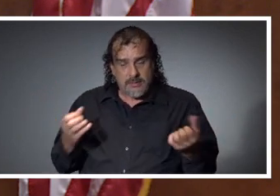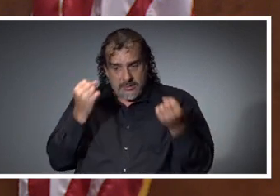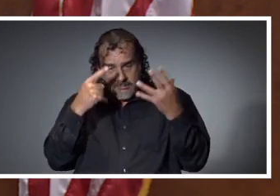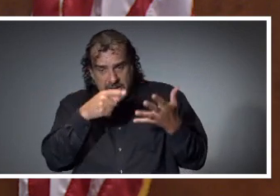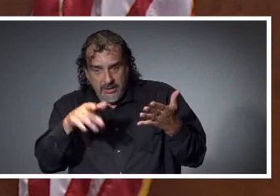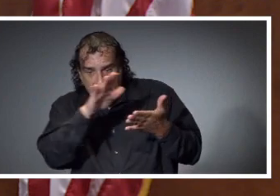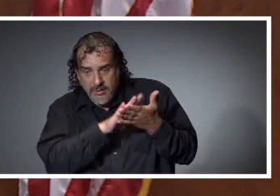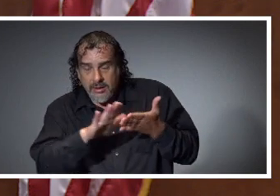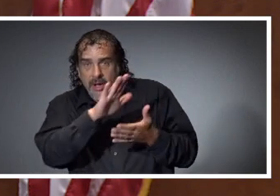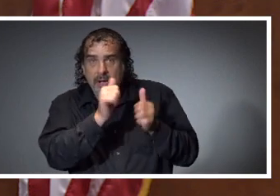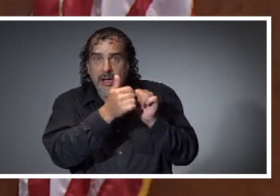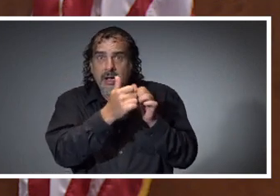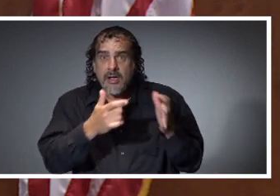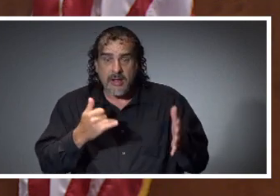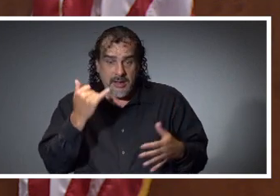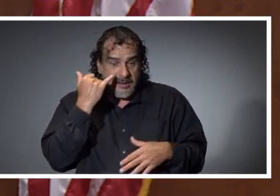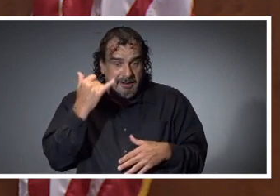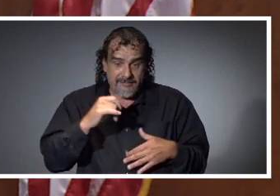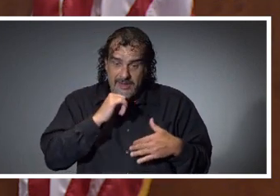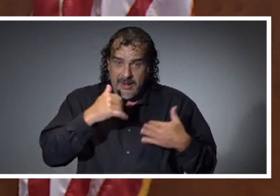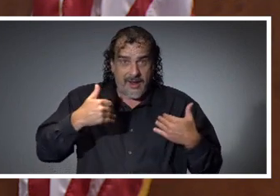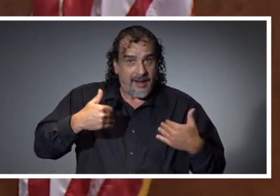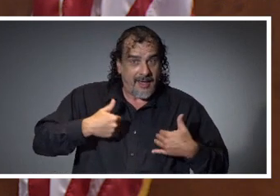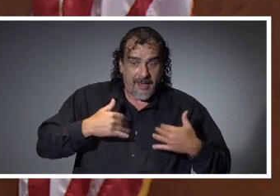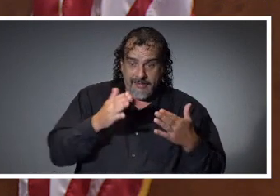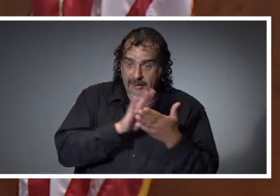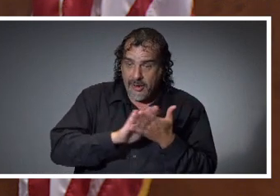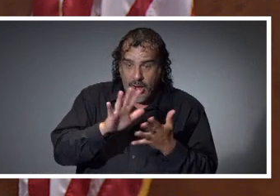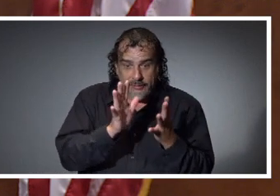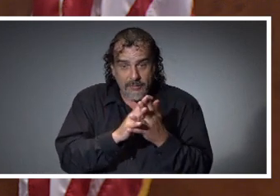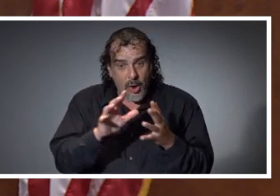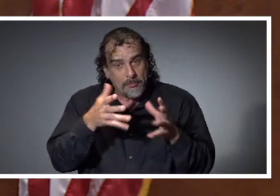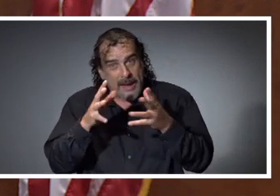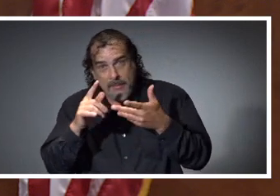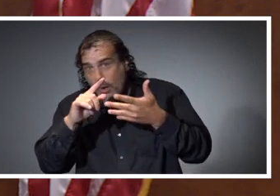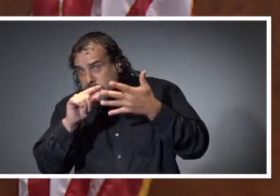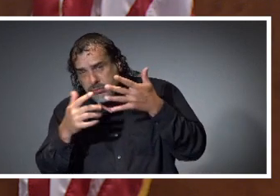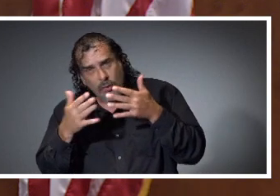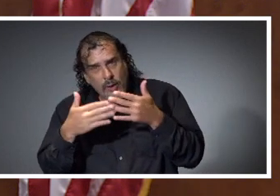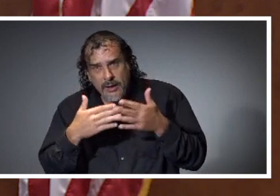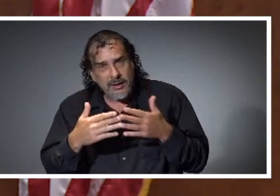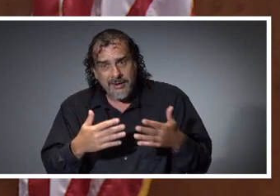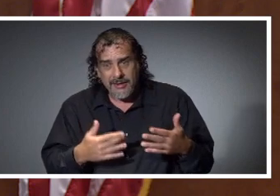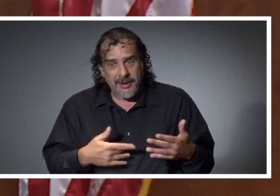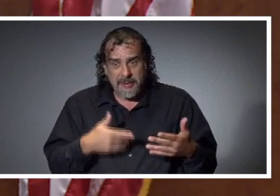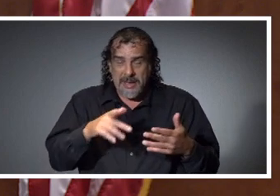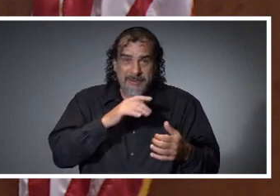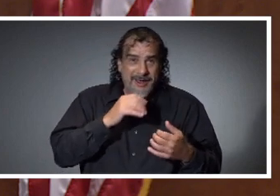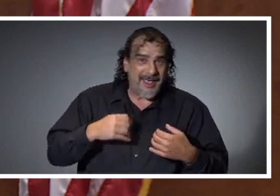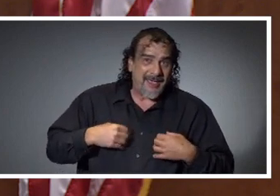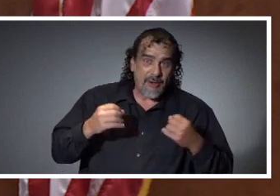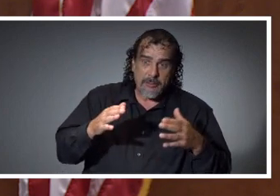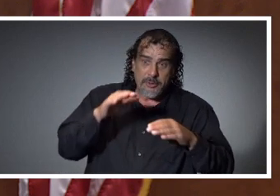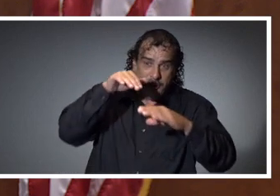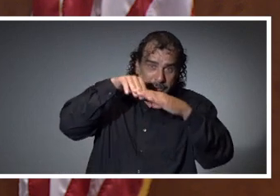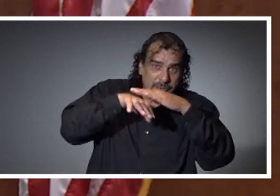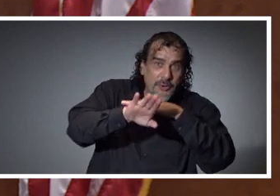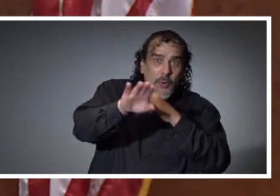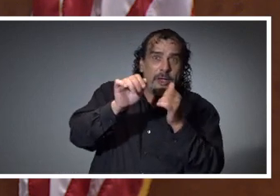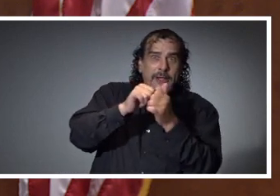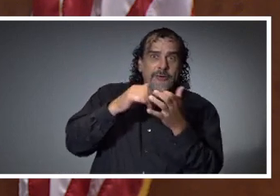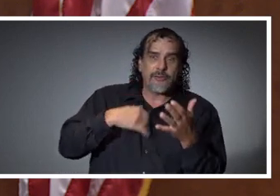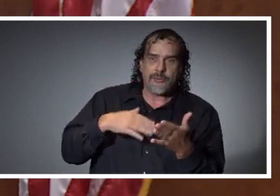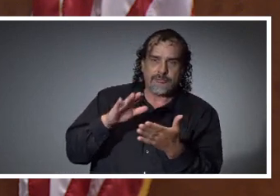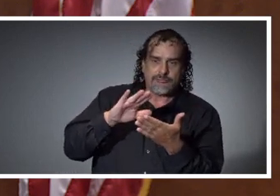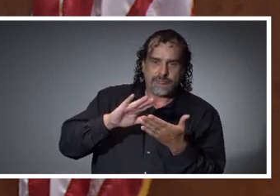that were it not for college football or some other sport, they may not have even had the opportunity to get a junior college